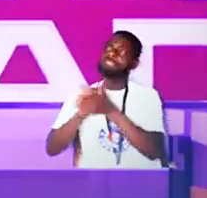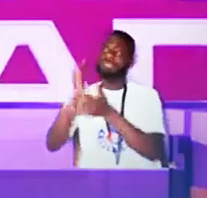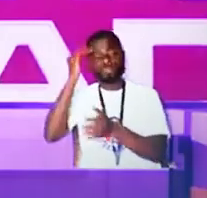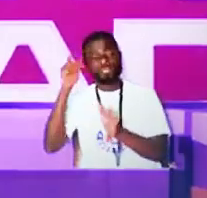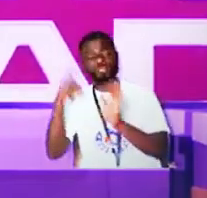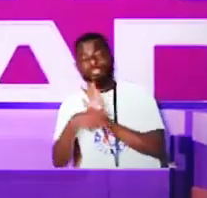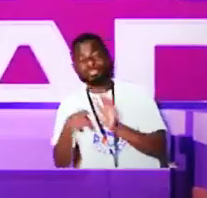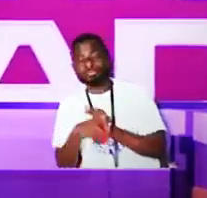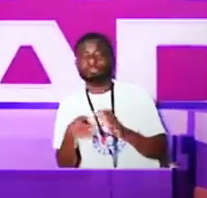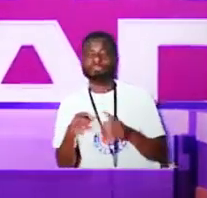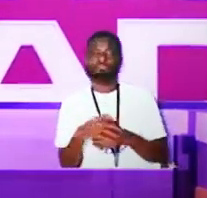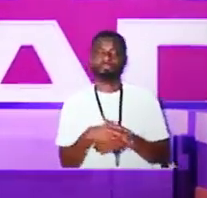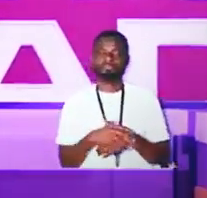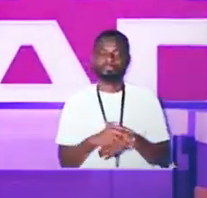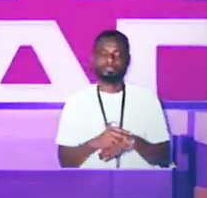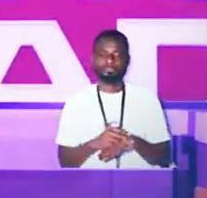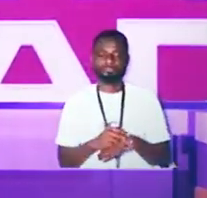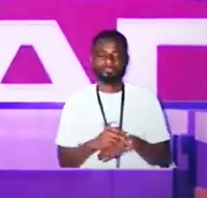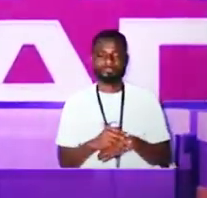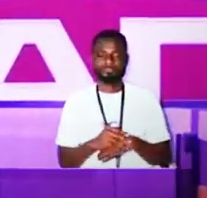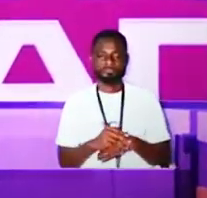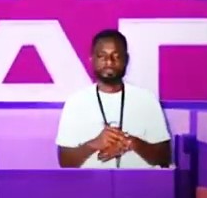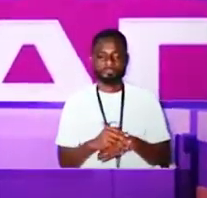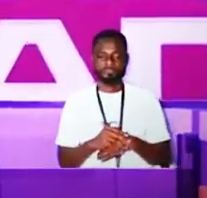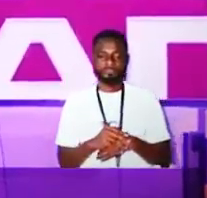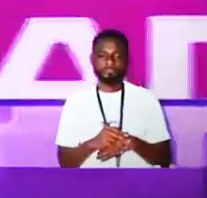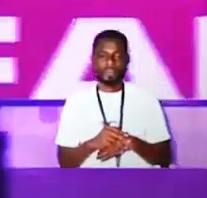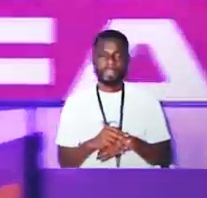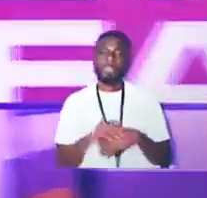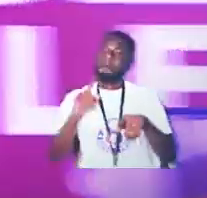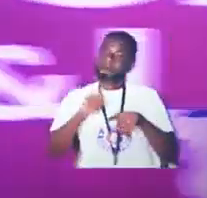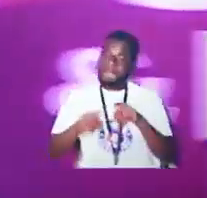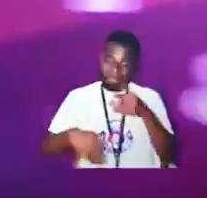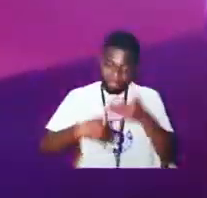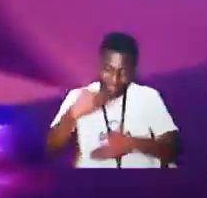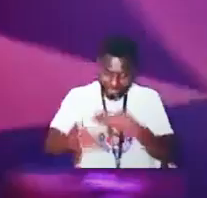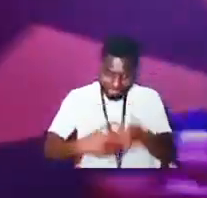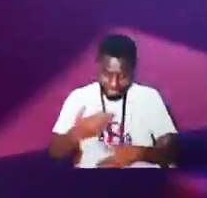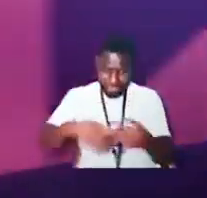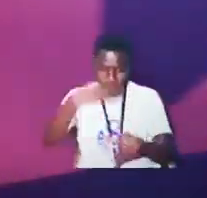God said, okay, I've listened to you. But eventually, he killed all of them.